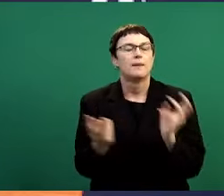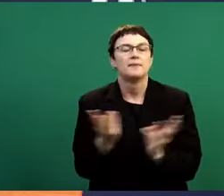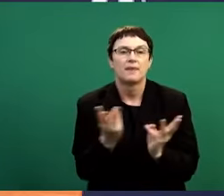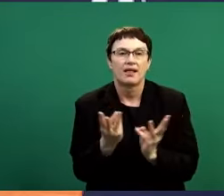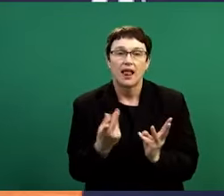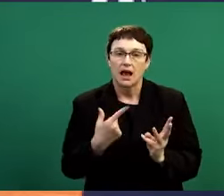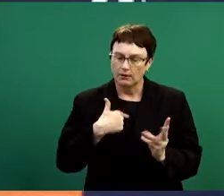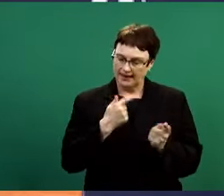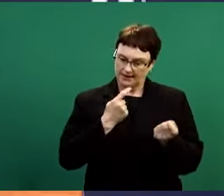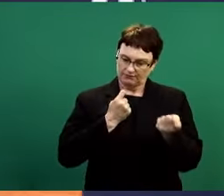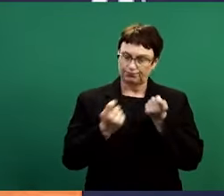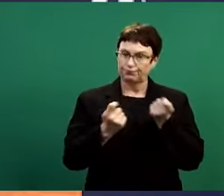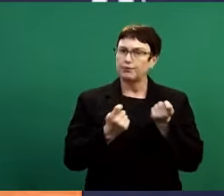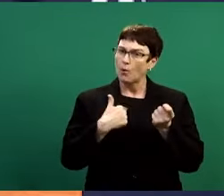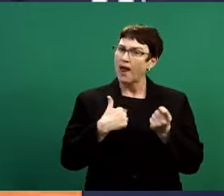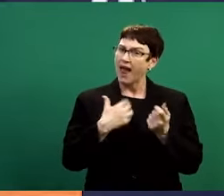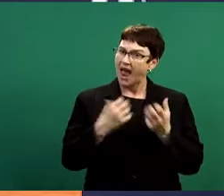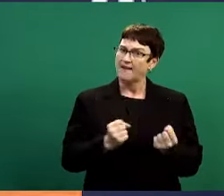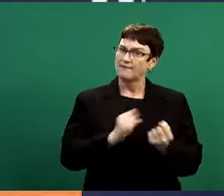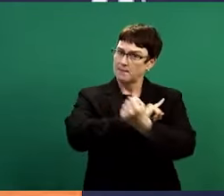stability mandate seriously.